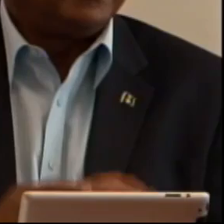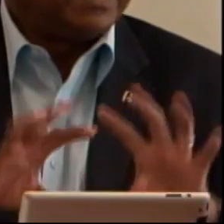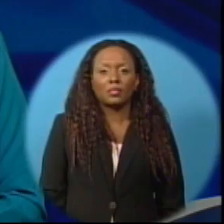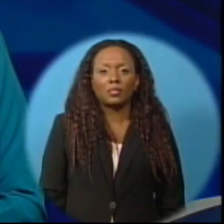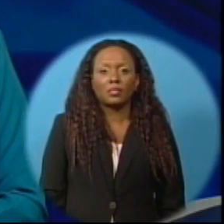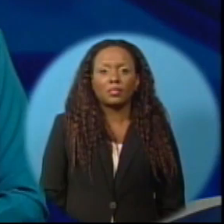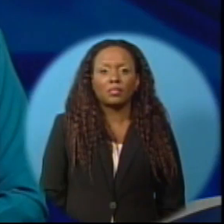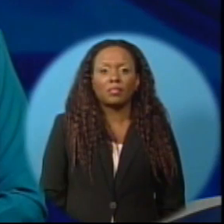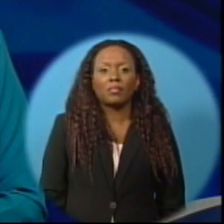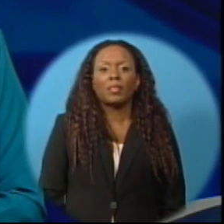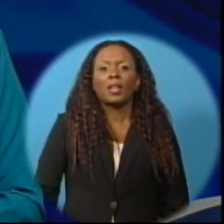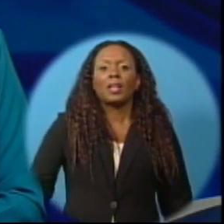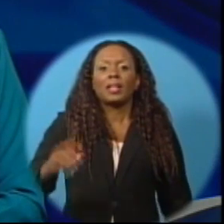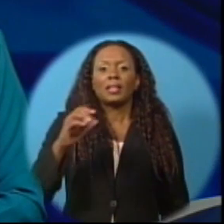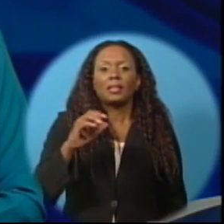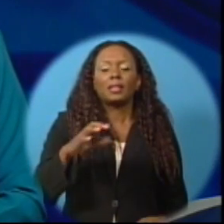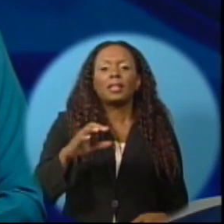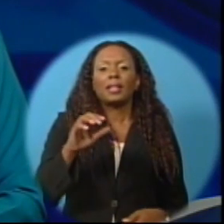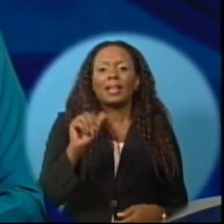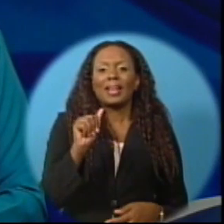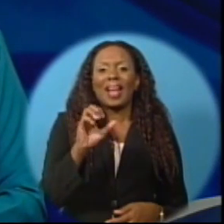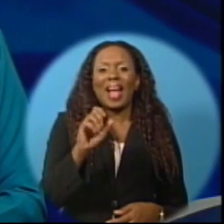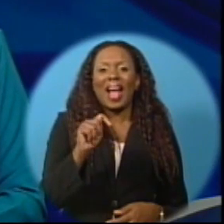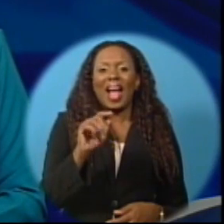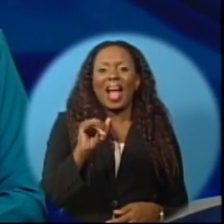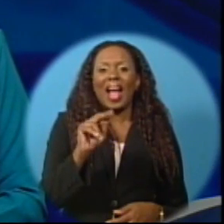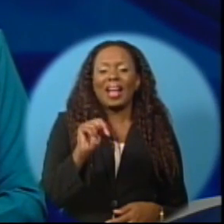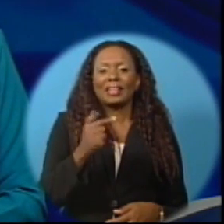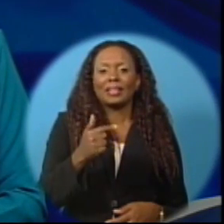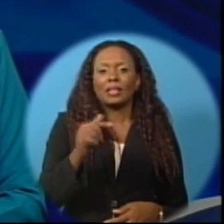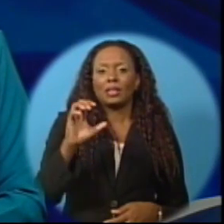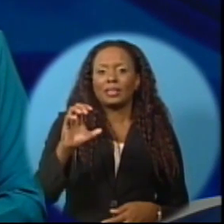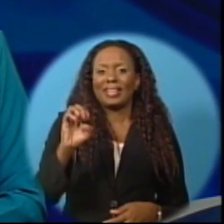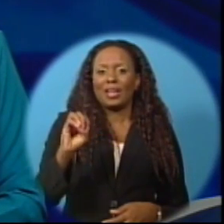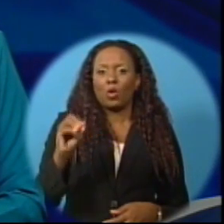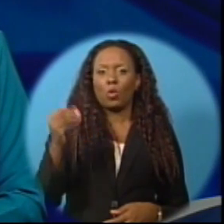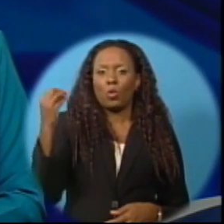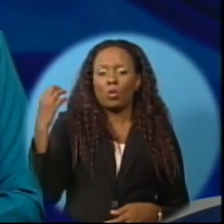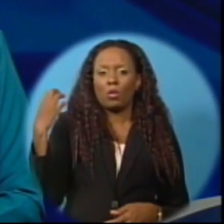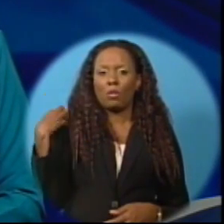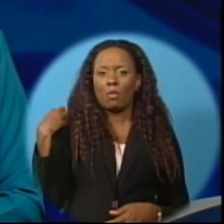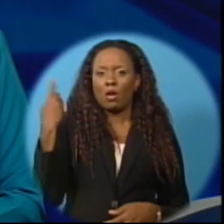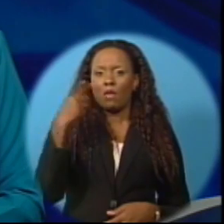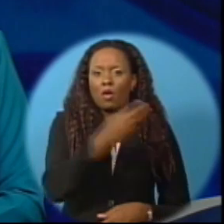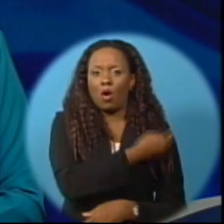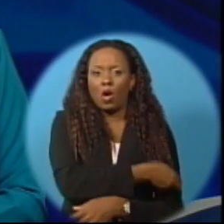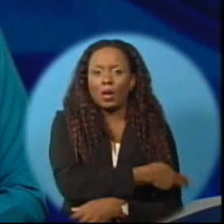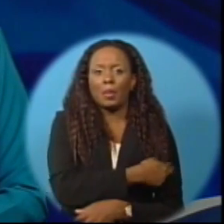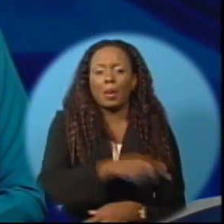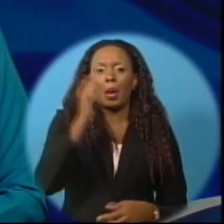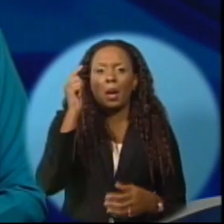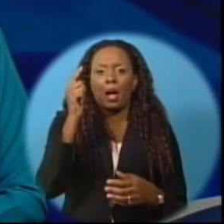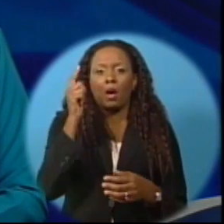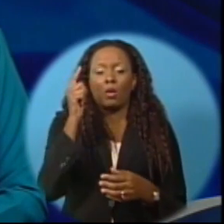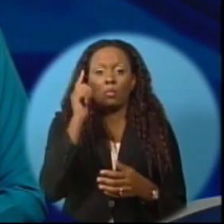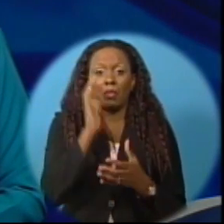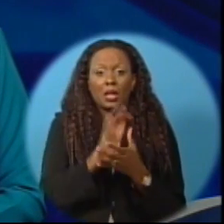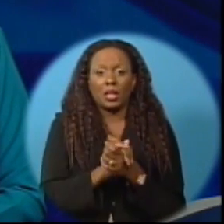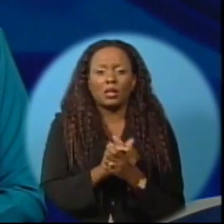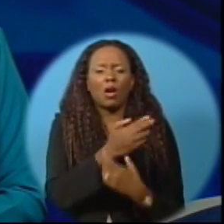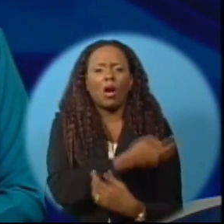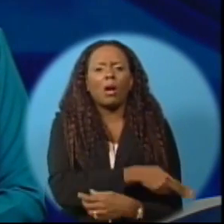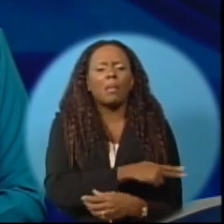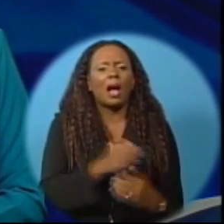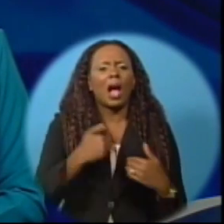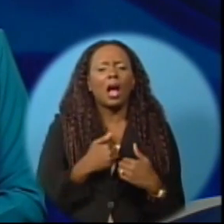department. Meantime, the acting chief executive officer at the Queen Elizabeth Hospital, Louise Bob, has acknowledged that the